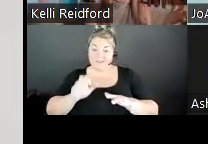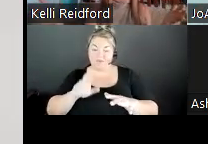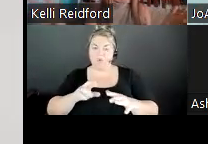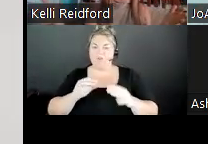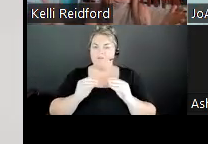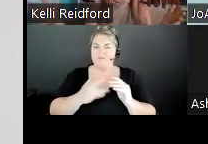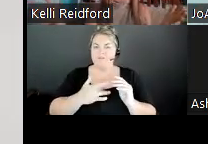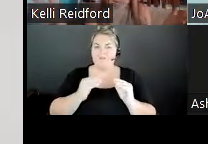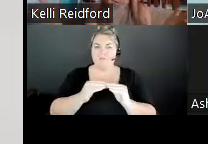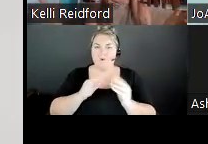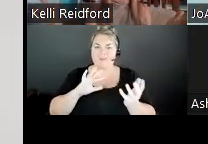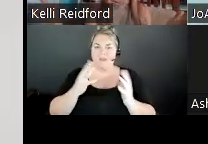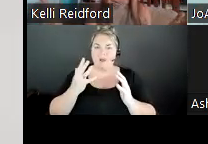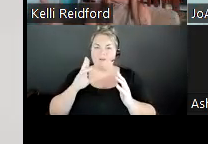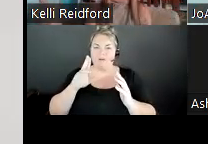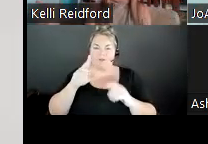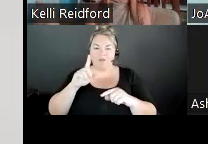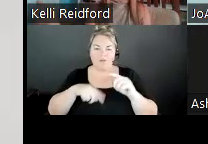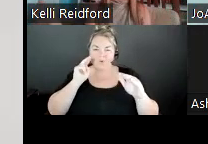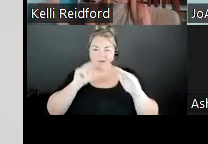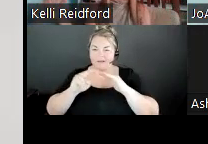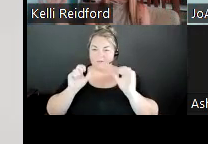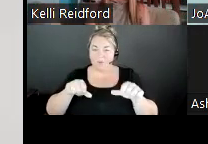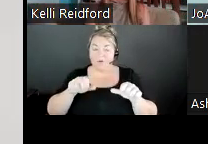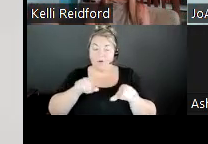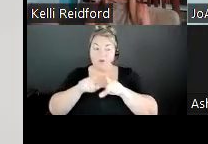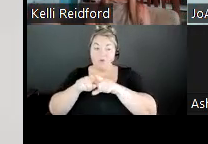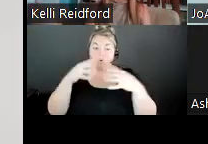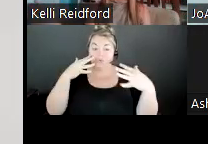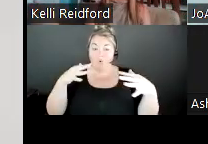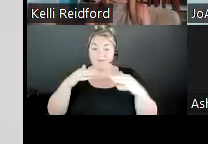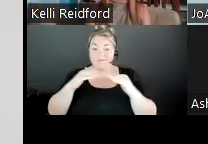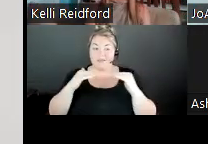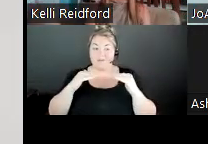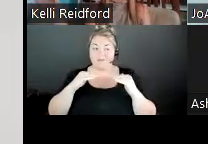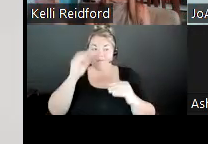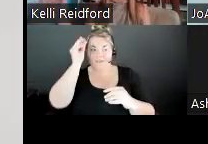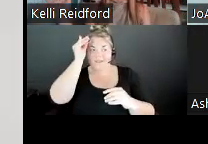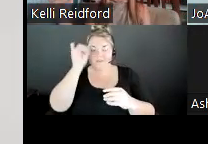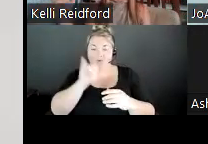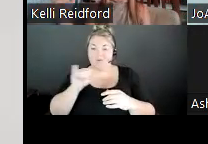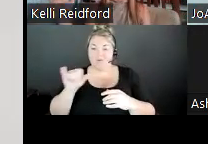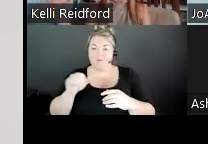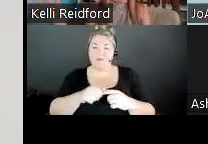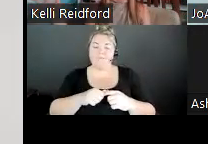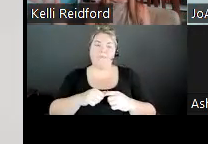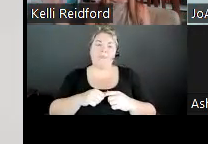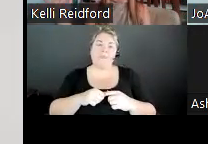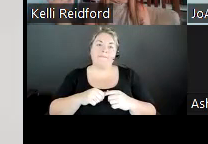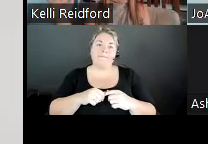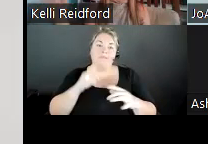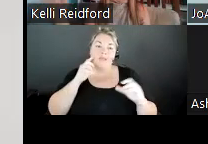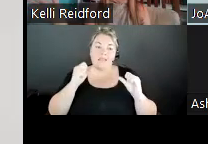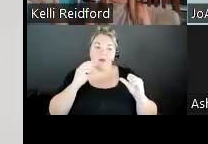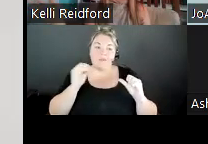feel chaotic and unpredictable? Also, noise levels are taken into consideration. Loud